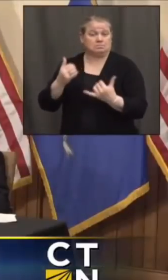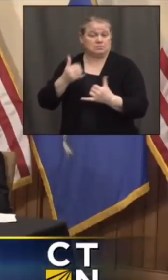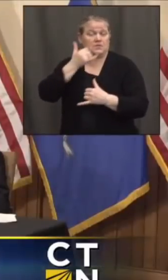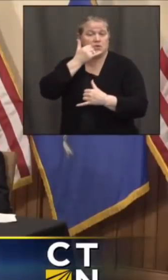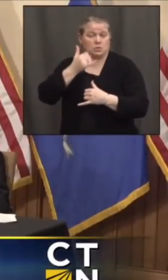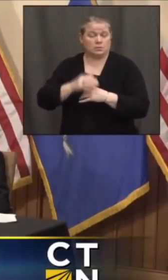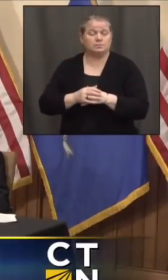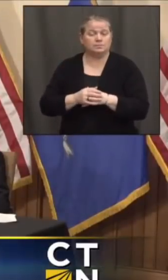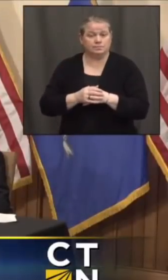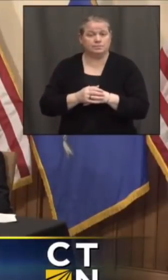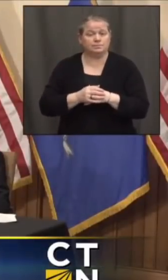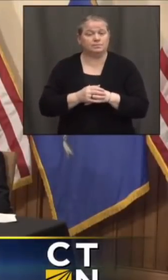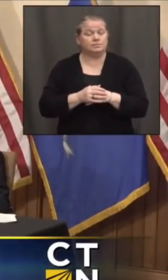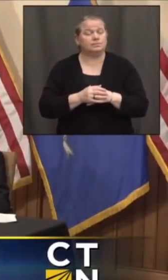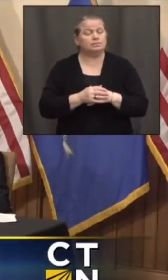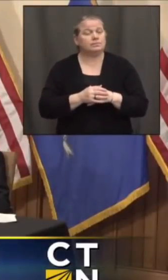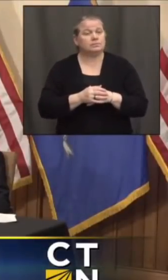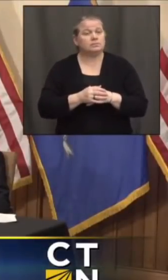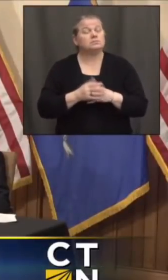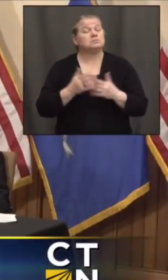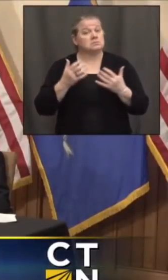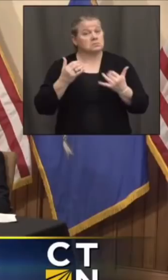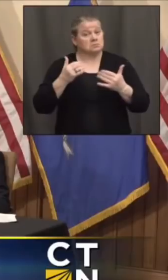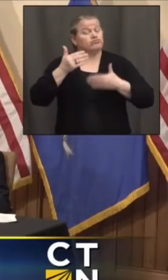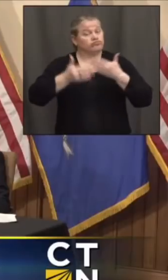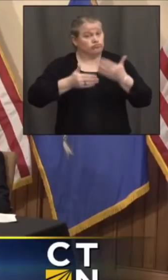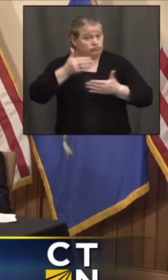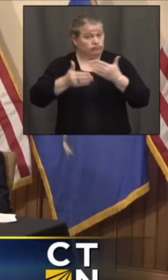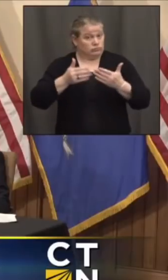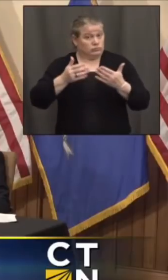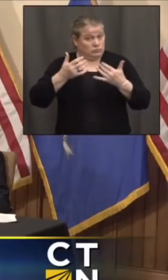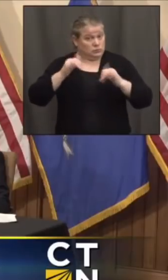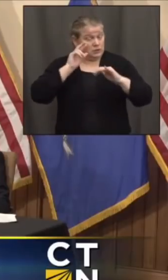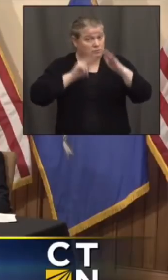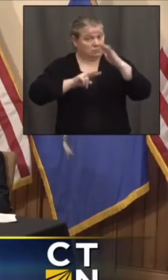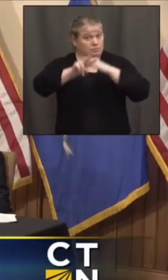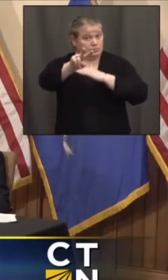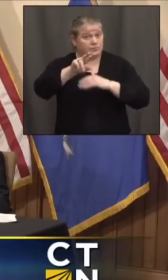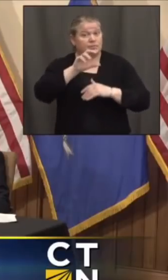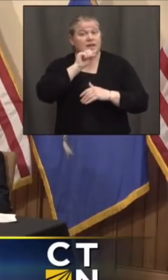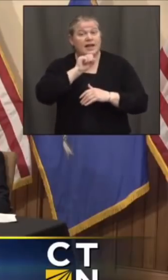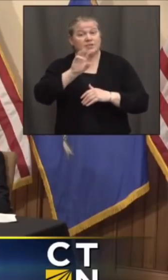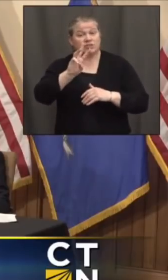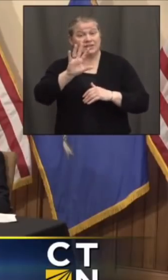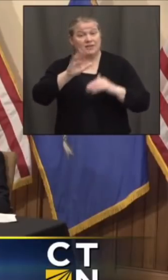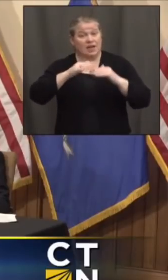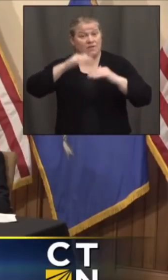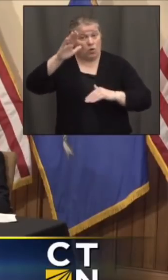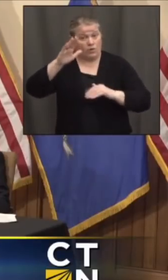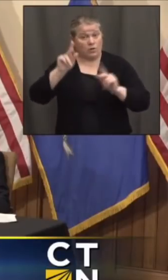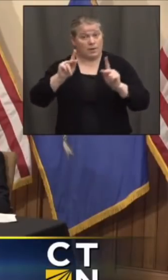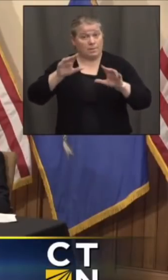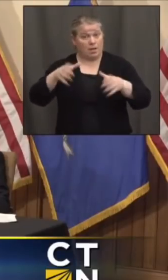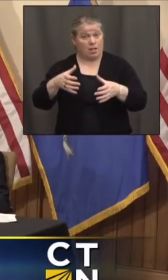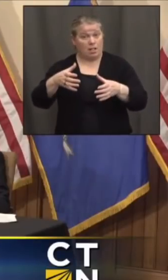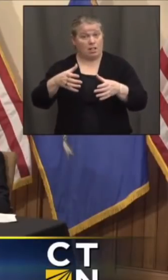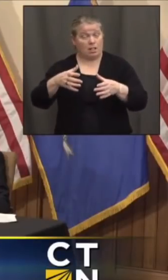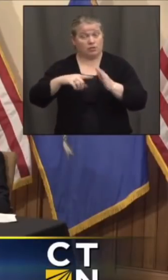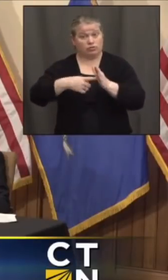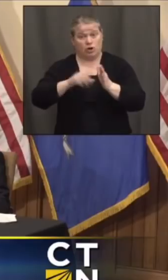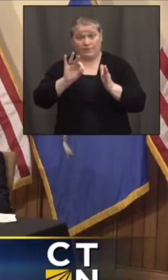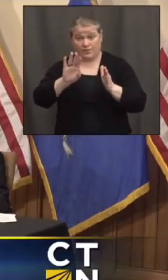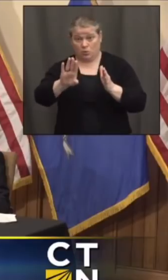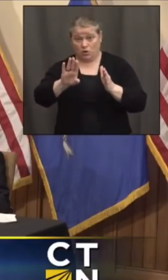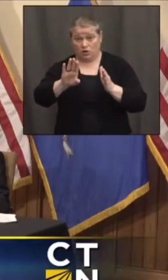And with how things are going, are we still projected to see 65 and up receive their vaccines come